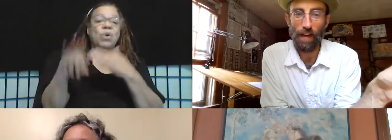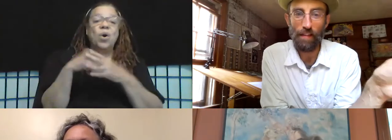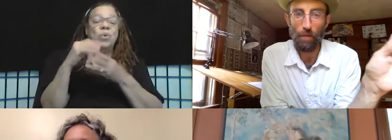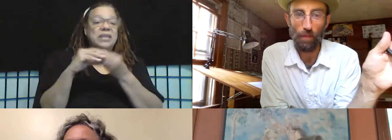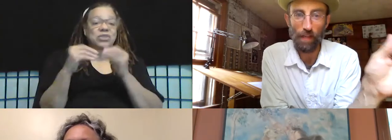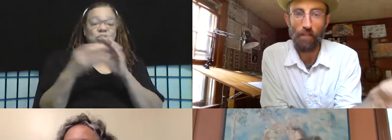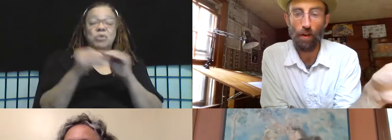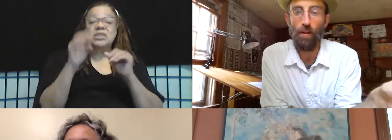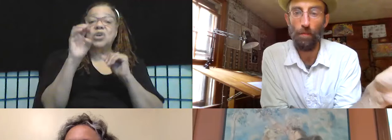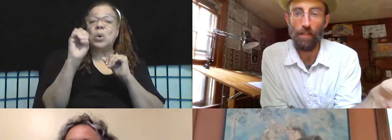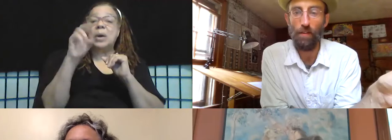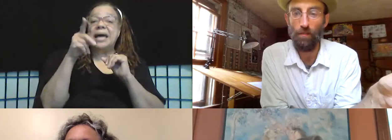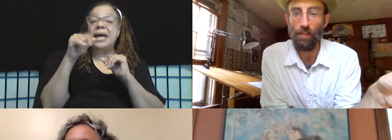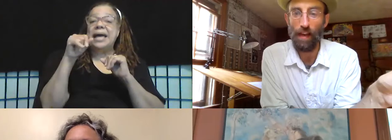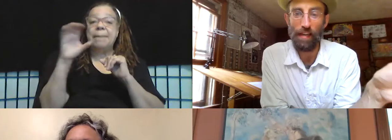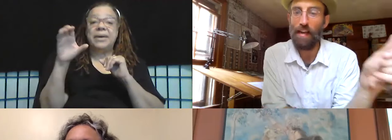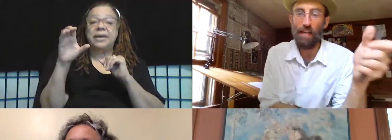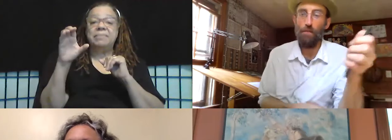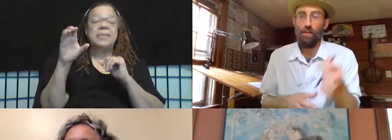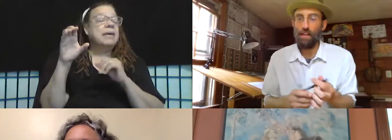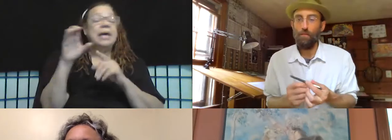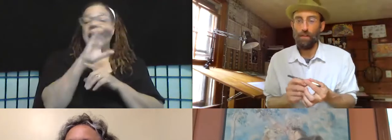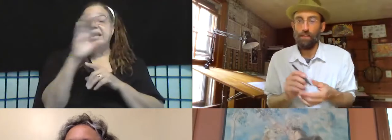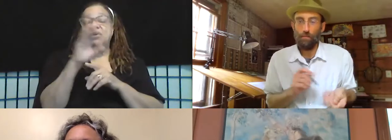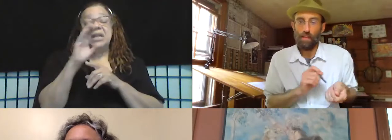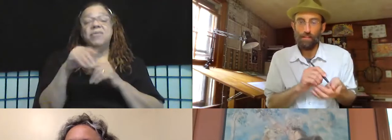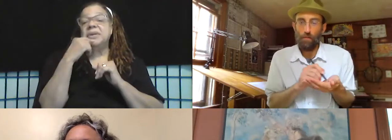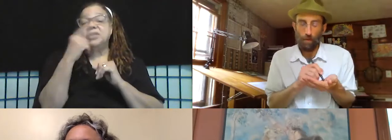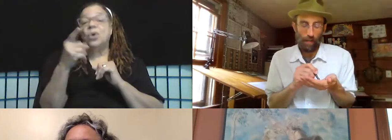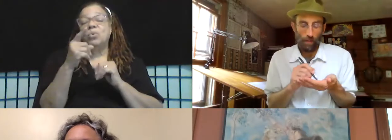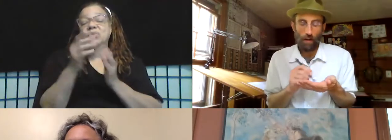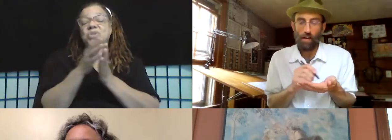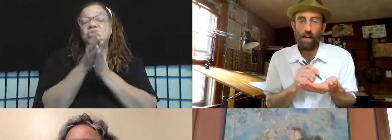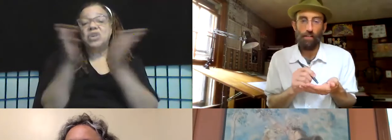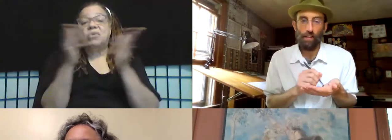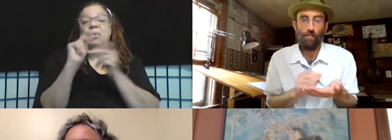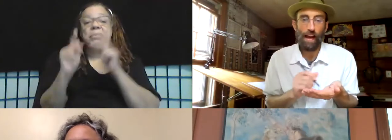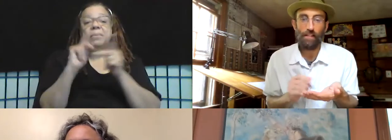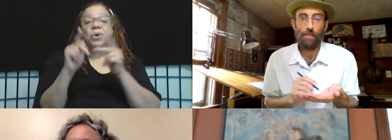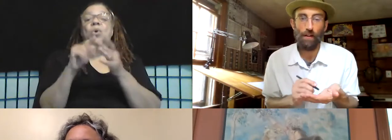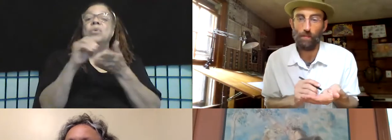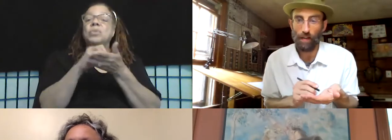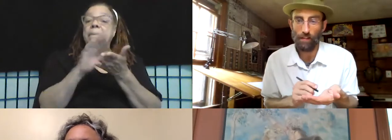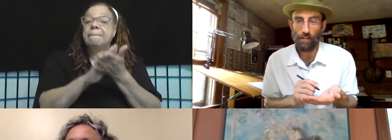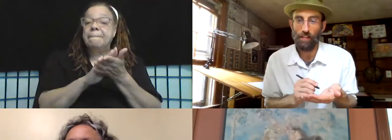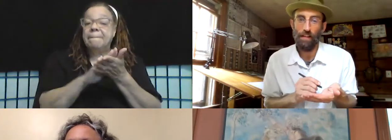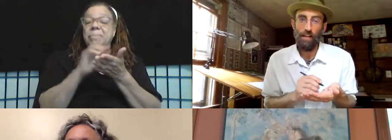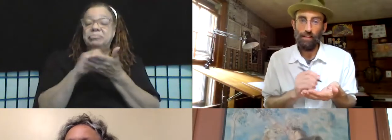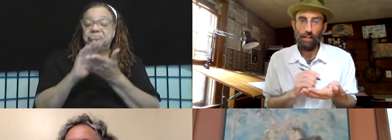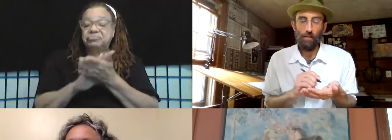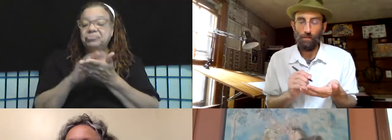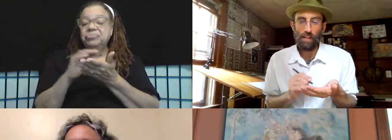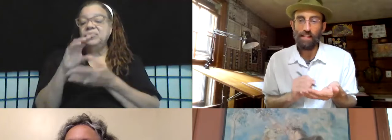epics and they will never all be told. And he would, with his notebook, he would jot down little facts about his patients